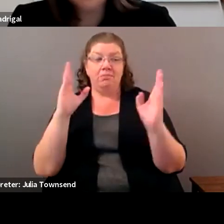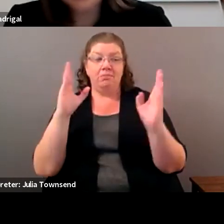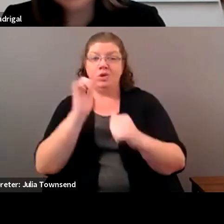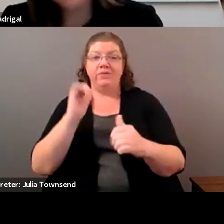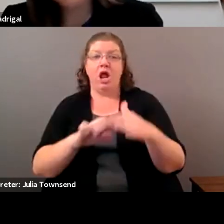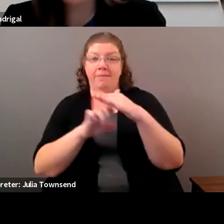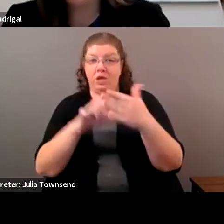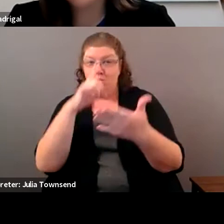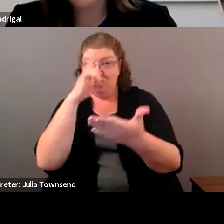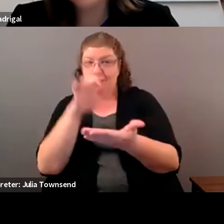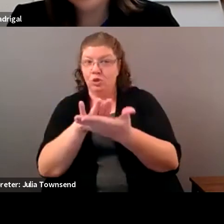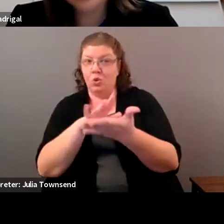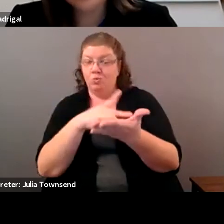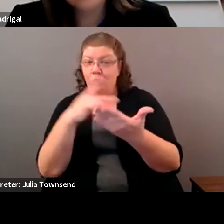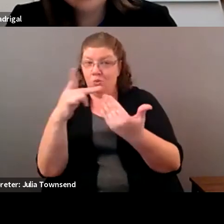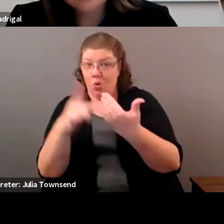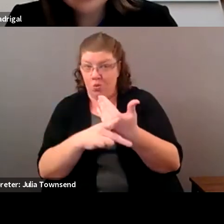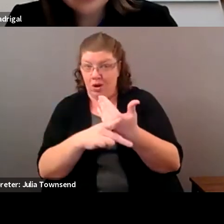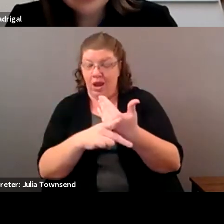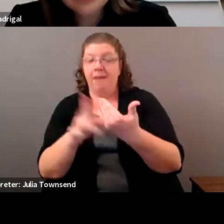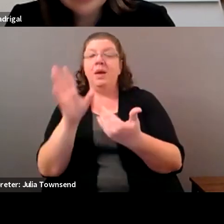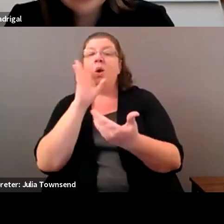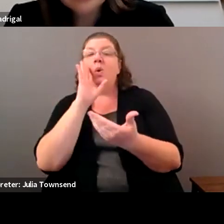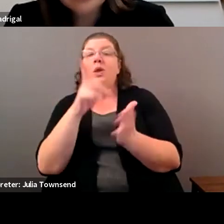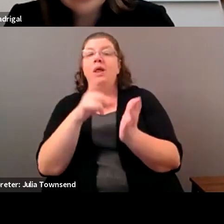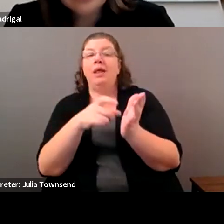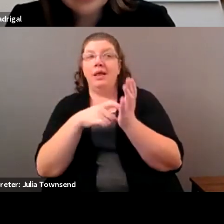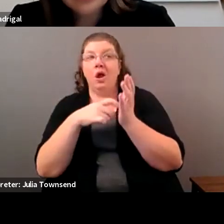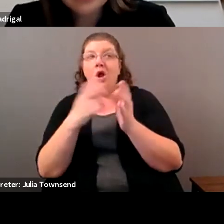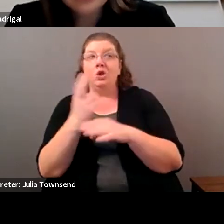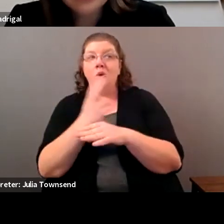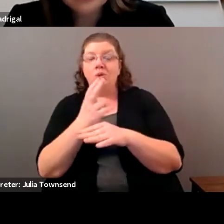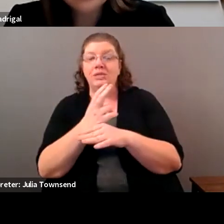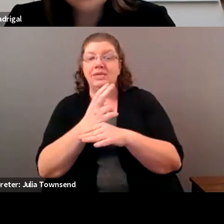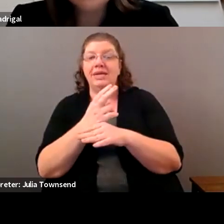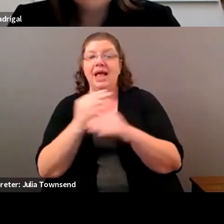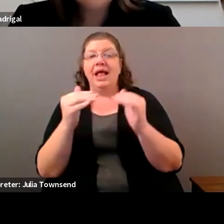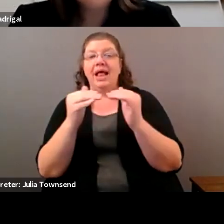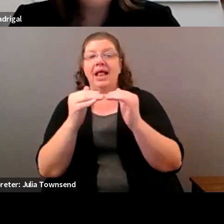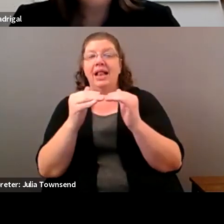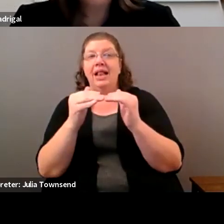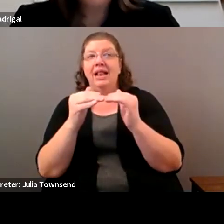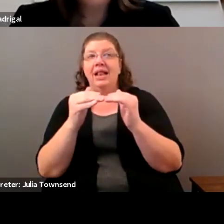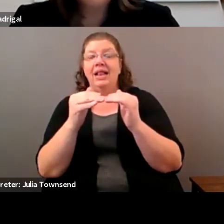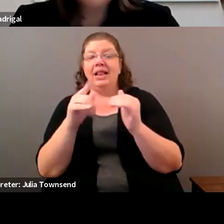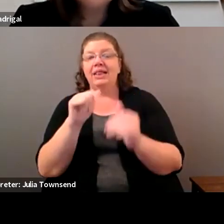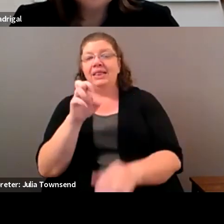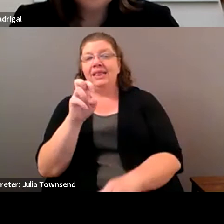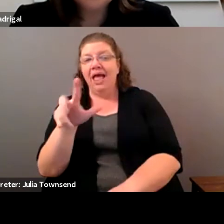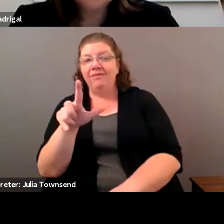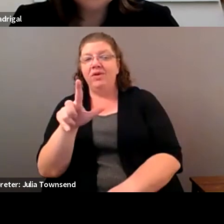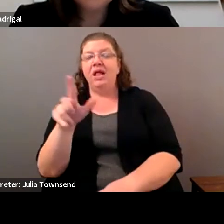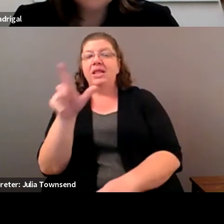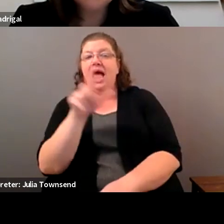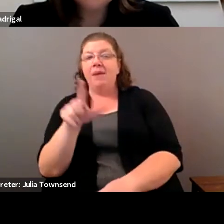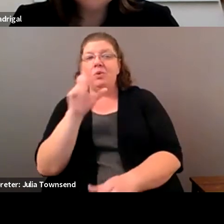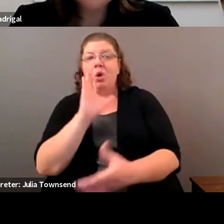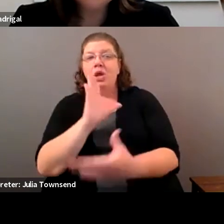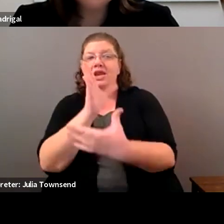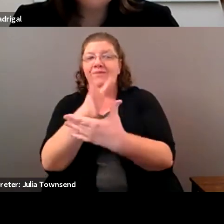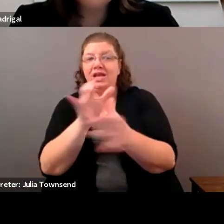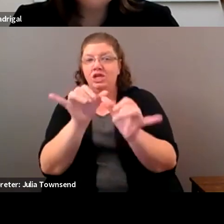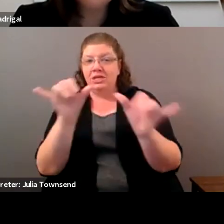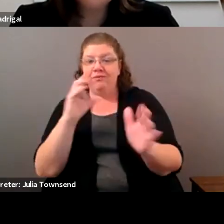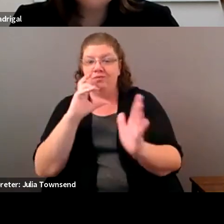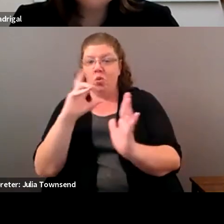school program. And it will insist on using our leveled library intervention system for reading, as